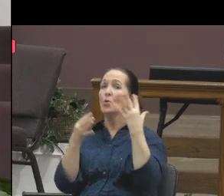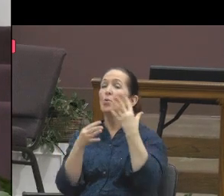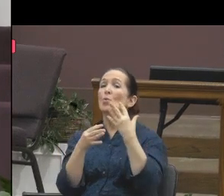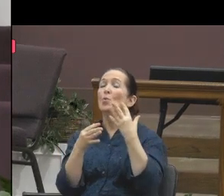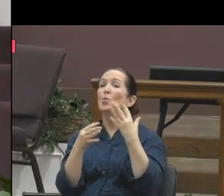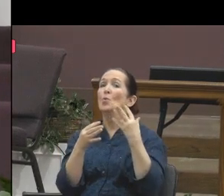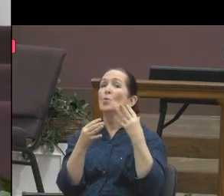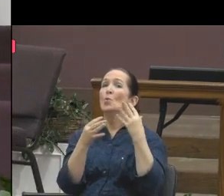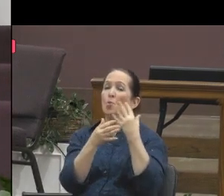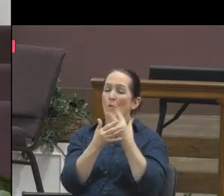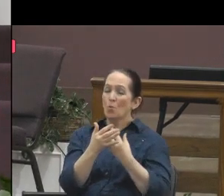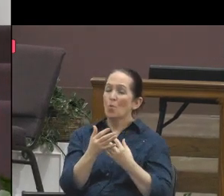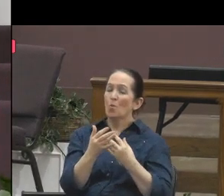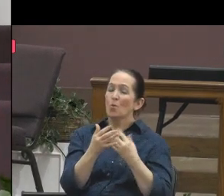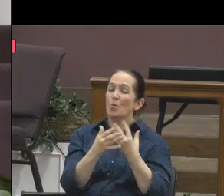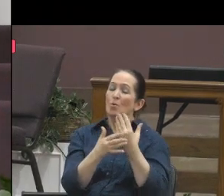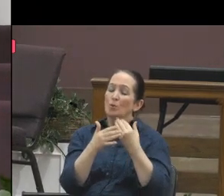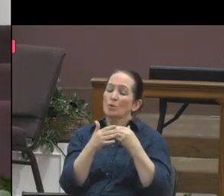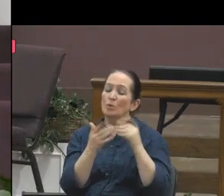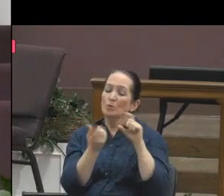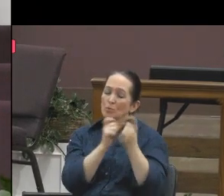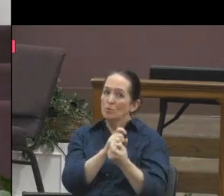Well, what does that have to do with unity?